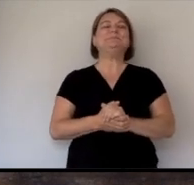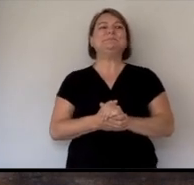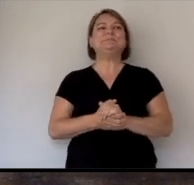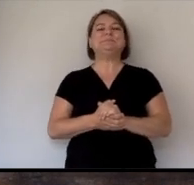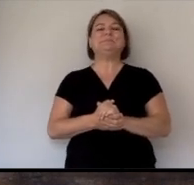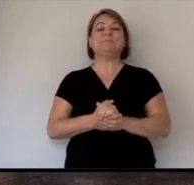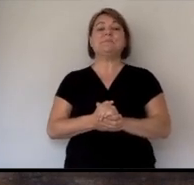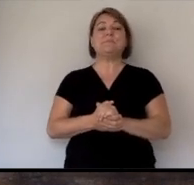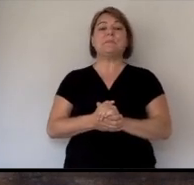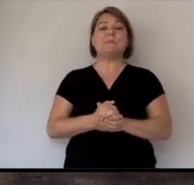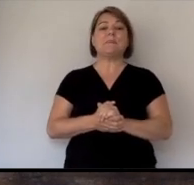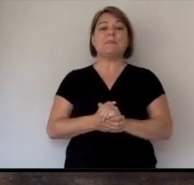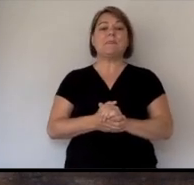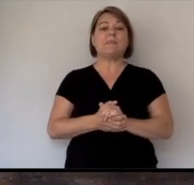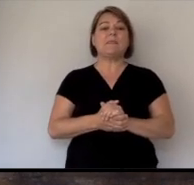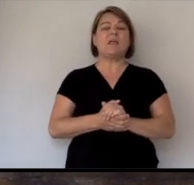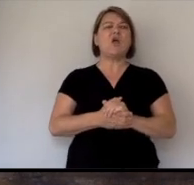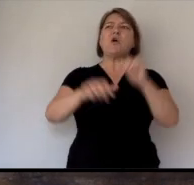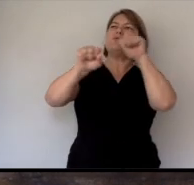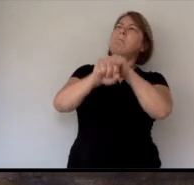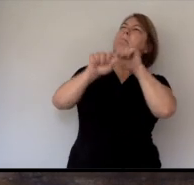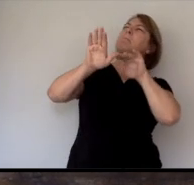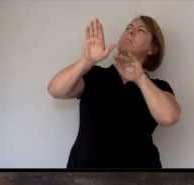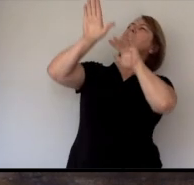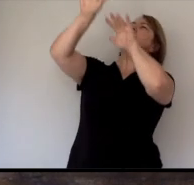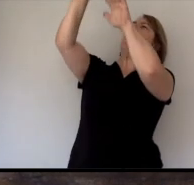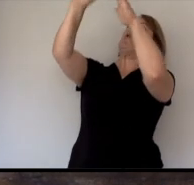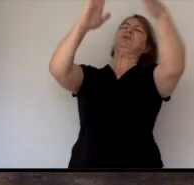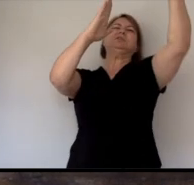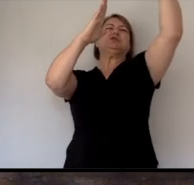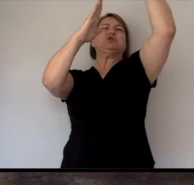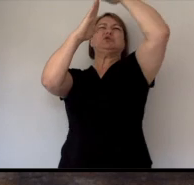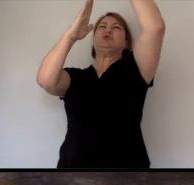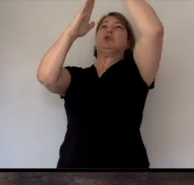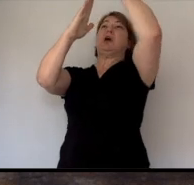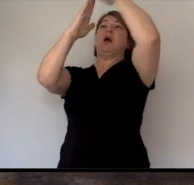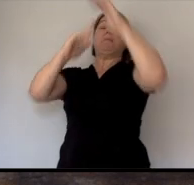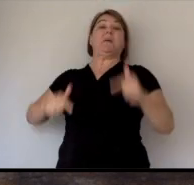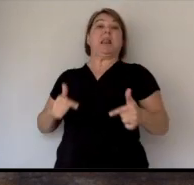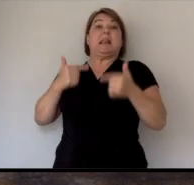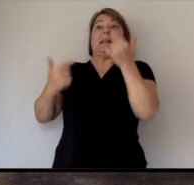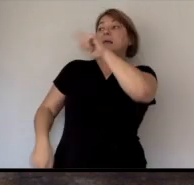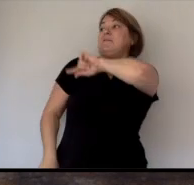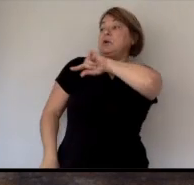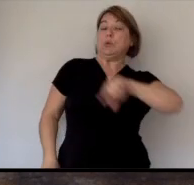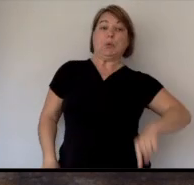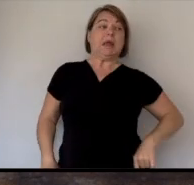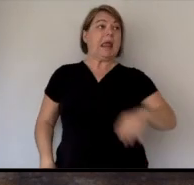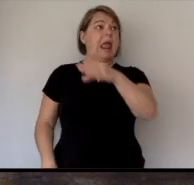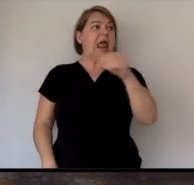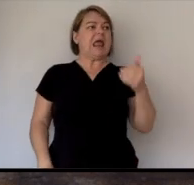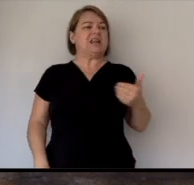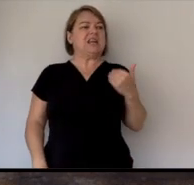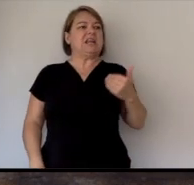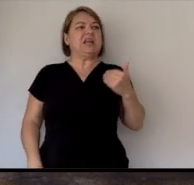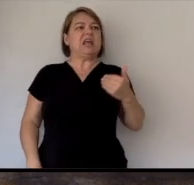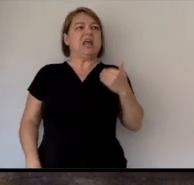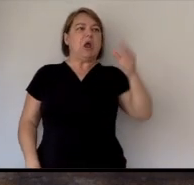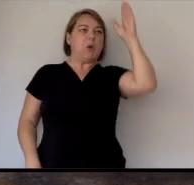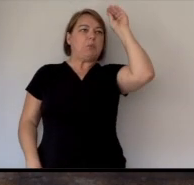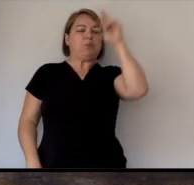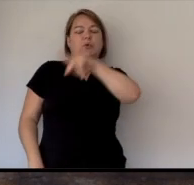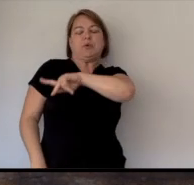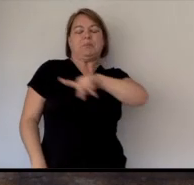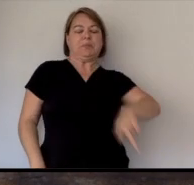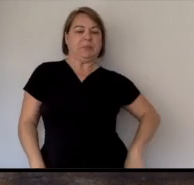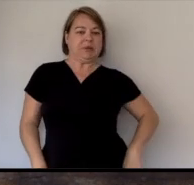On the tallest mountain above the town lived a queen, the young crown prince, and the crown kitty. The queen had